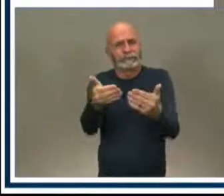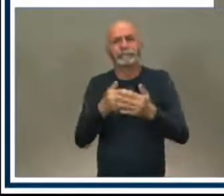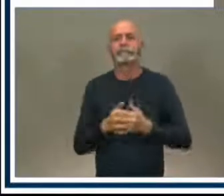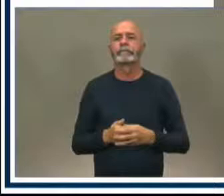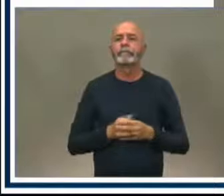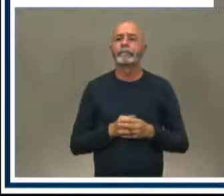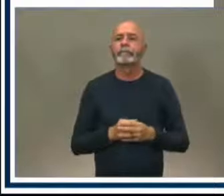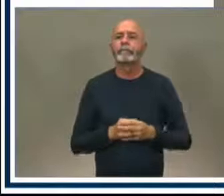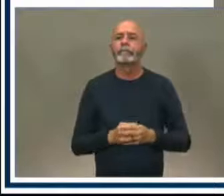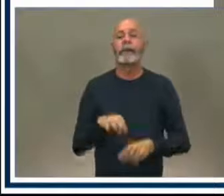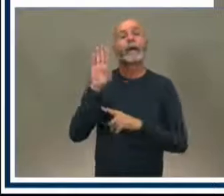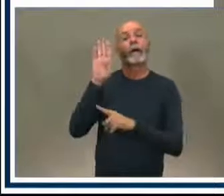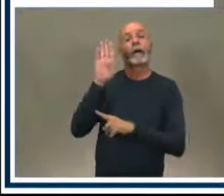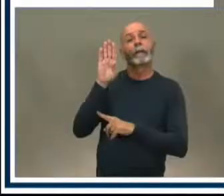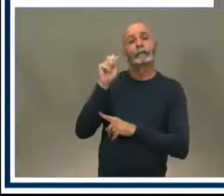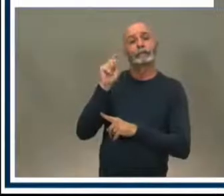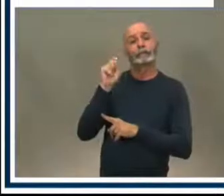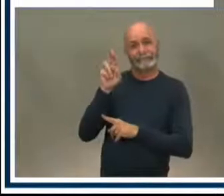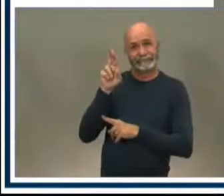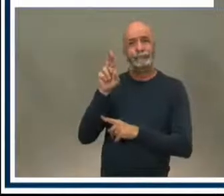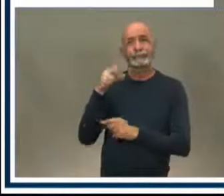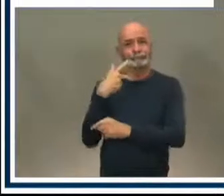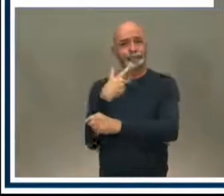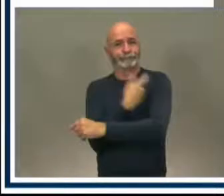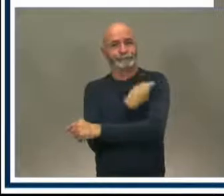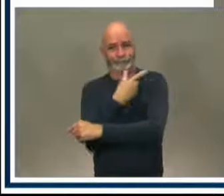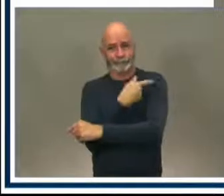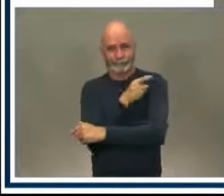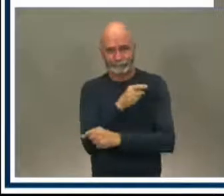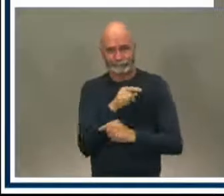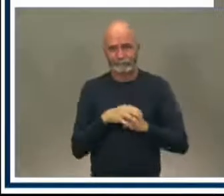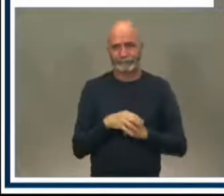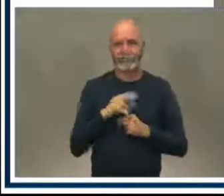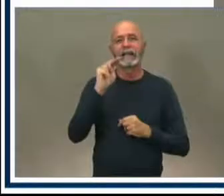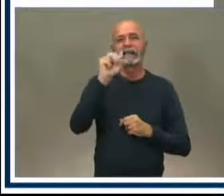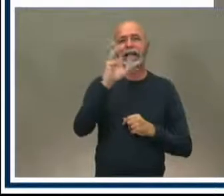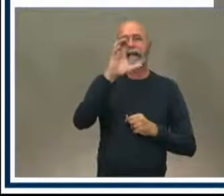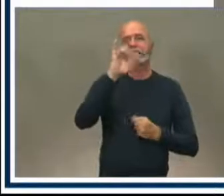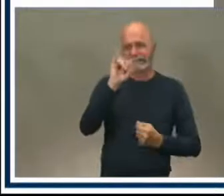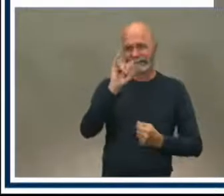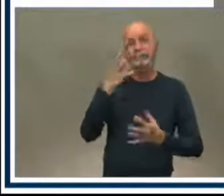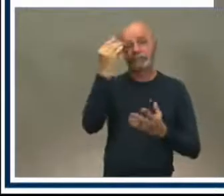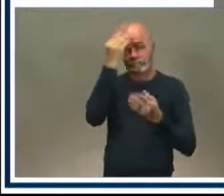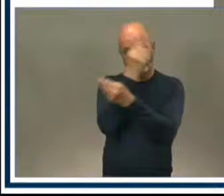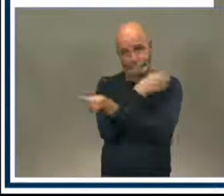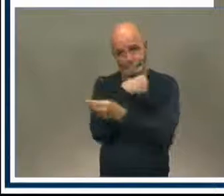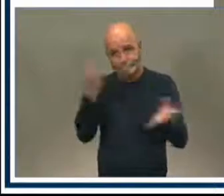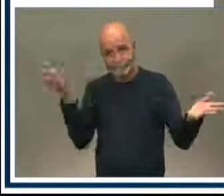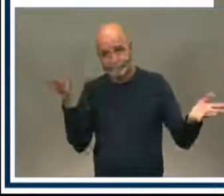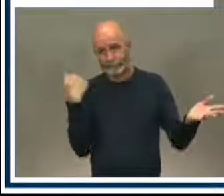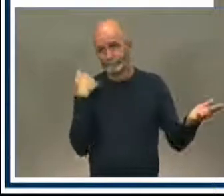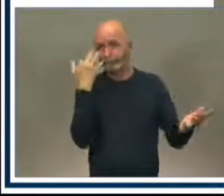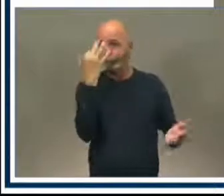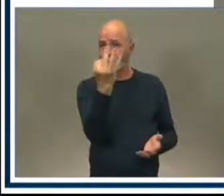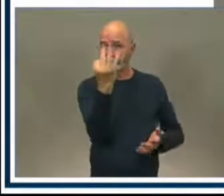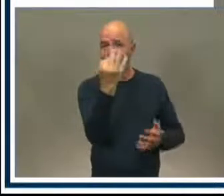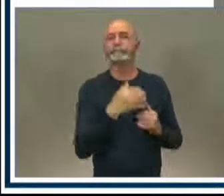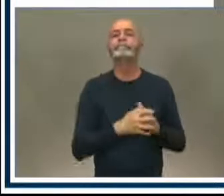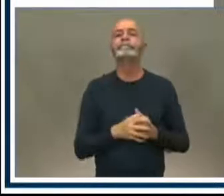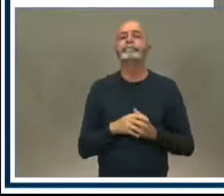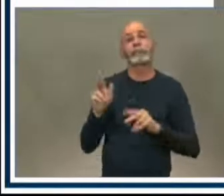ages and populations that were announced by NACI last Friday. Nova Scotia will implement all of